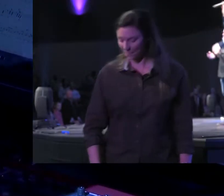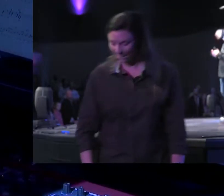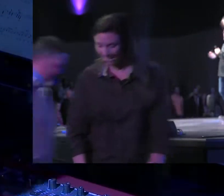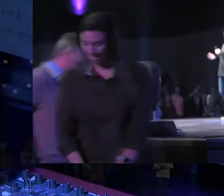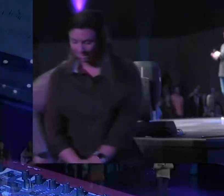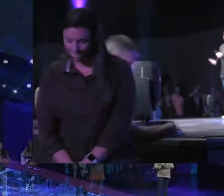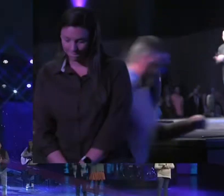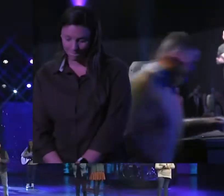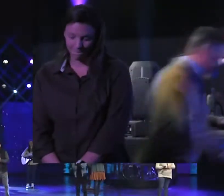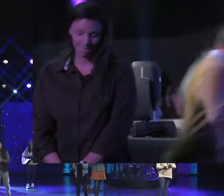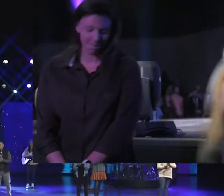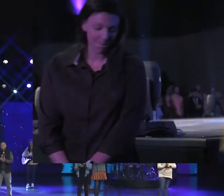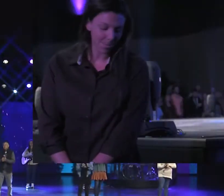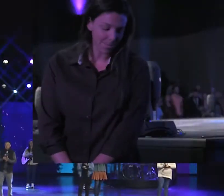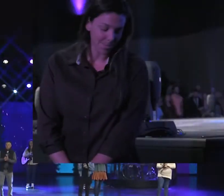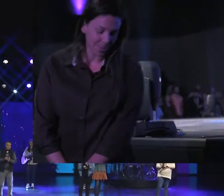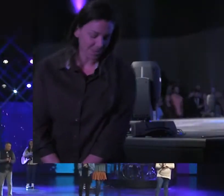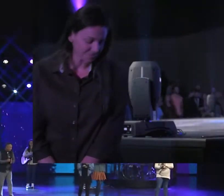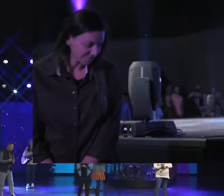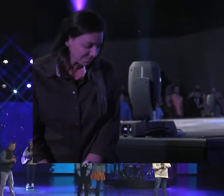That truth this morning,